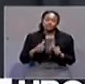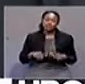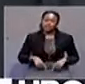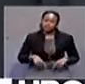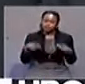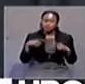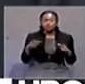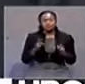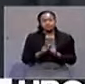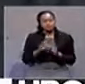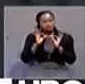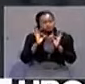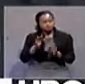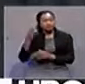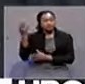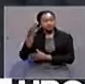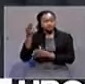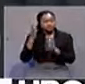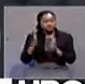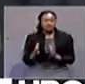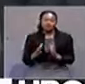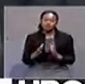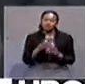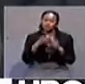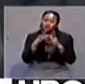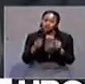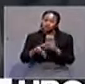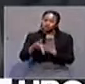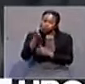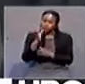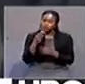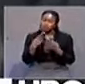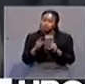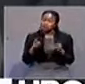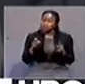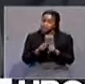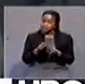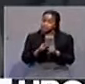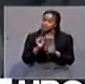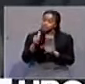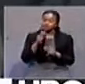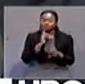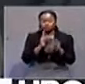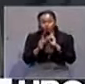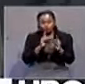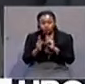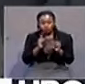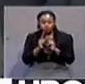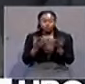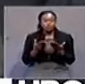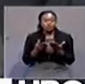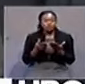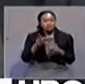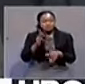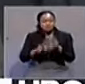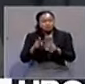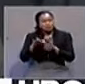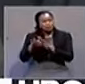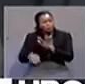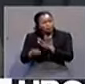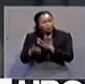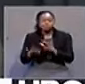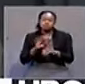elegant, powerful preacher of the Word of God, and also he could talk to the very minor people in this